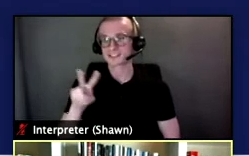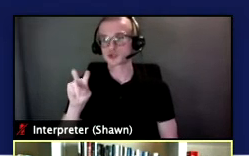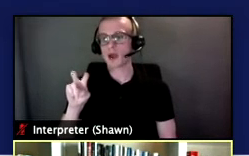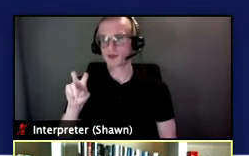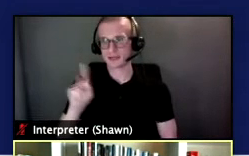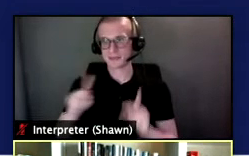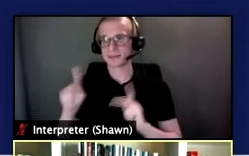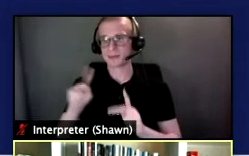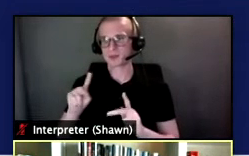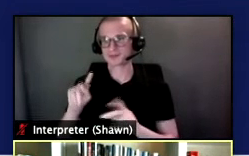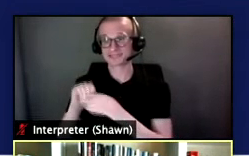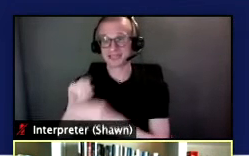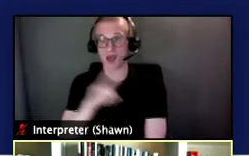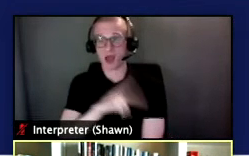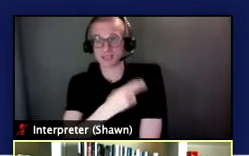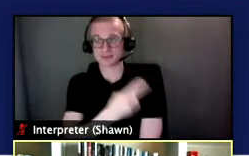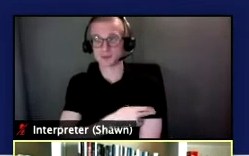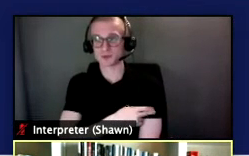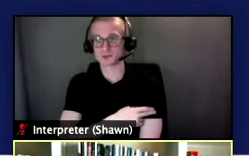of Colorado.